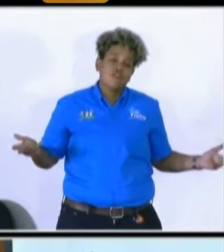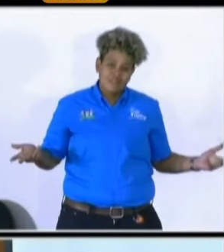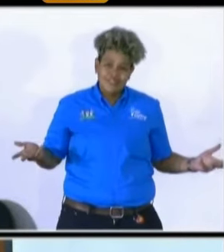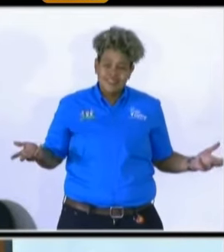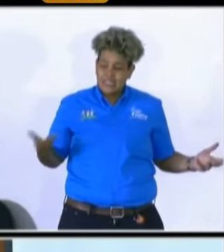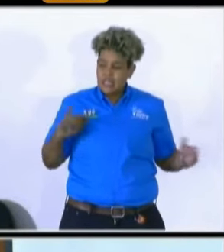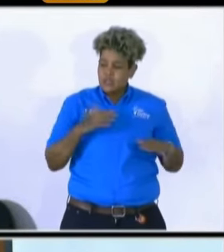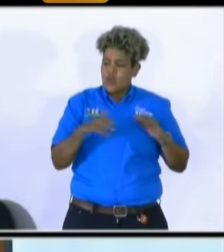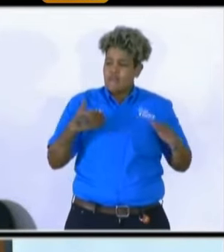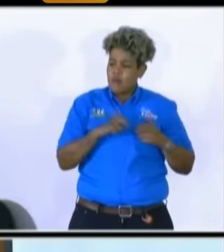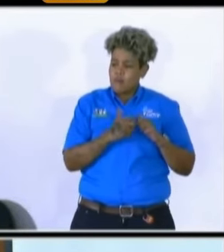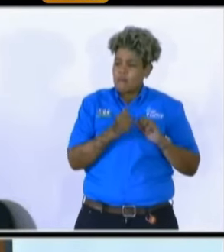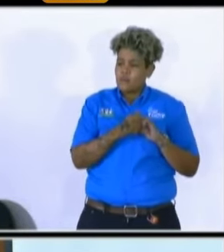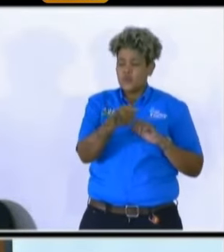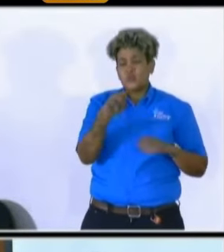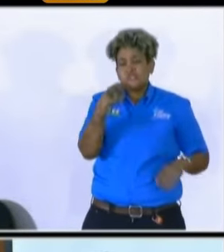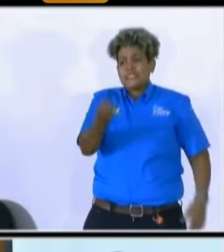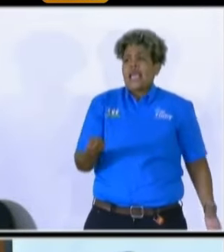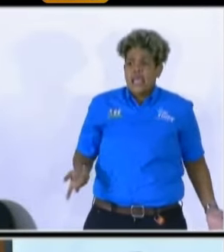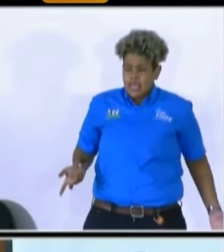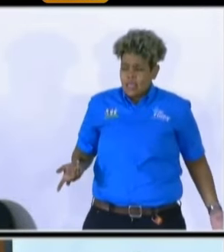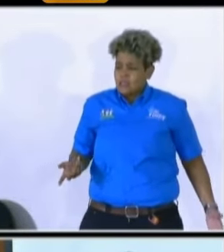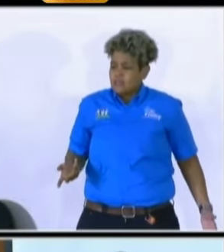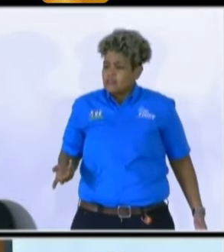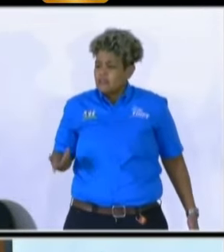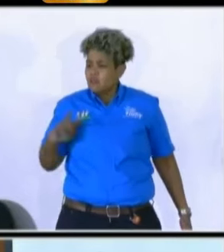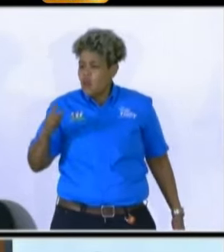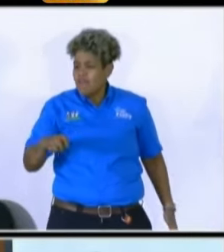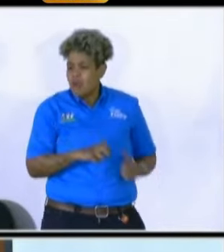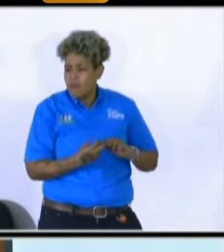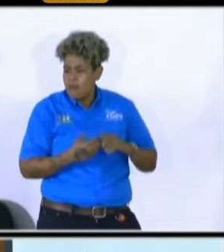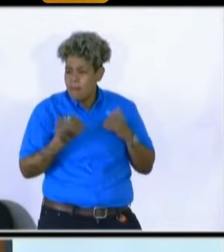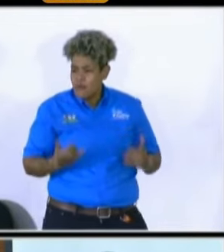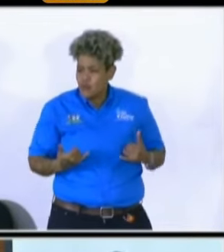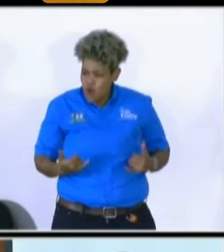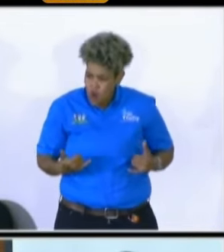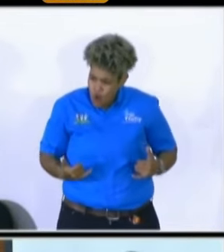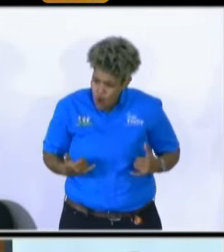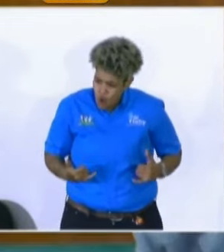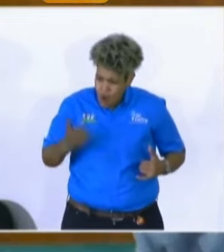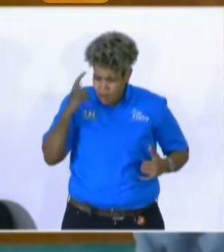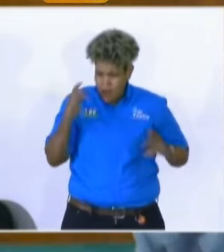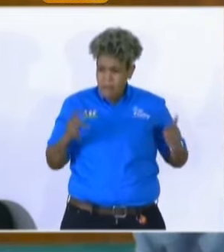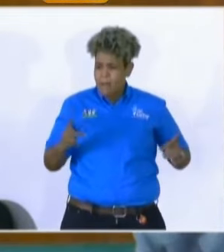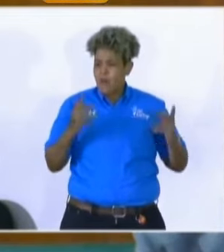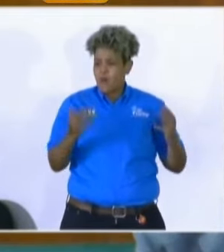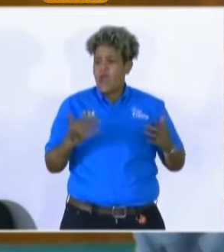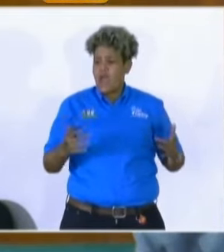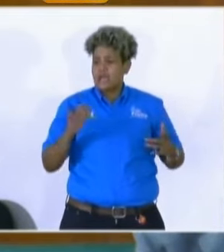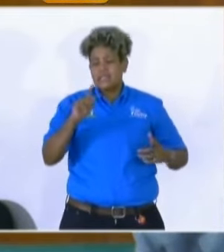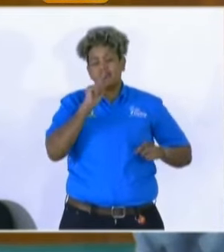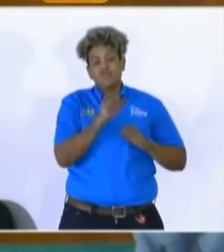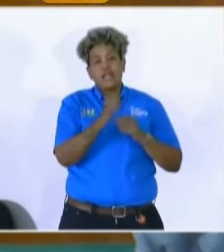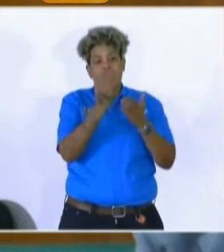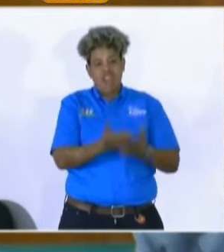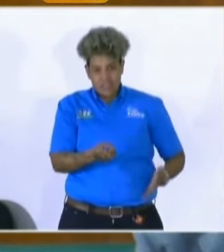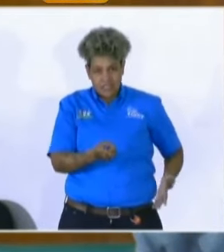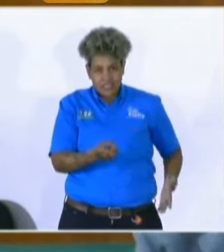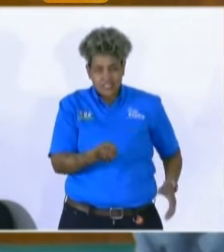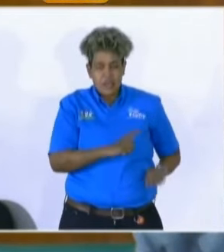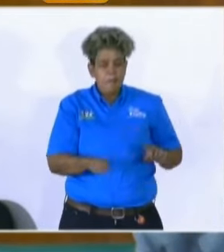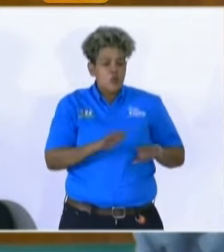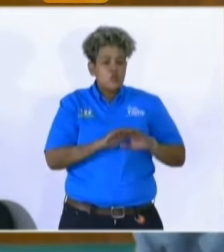have a problem with your saying, we have a problem now, because people wait. Because that would be a fact. But don't